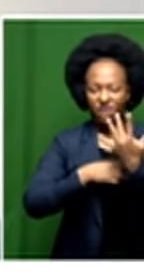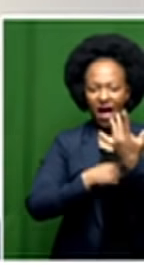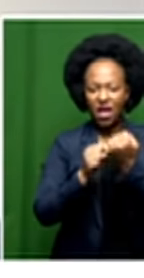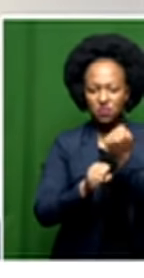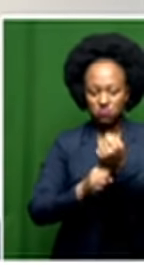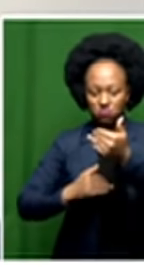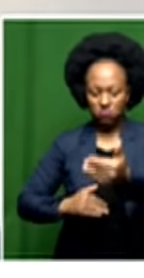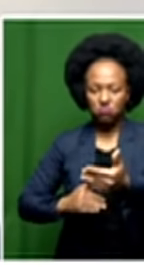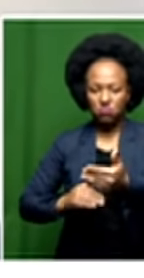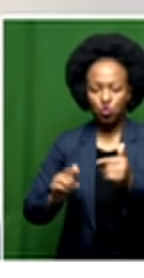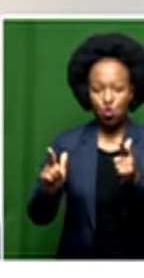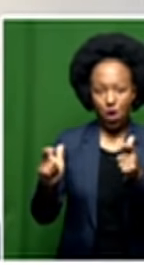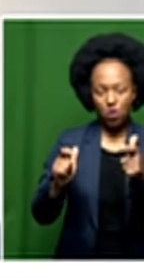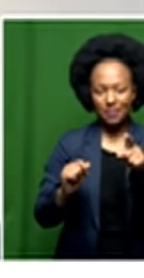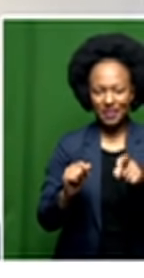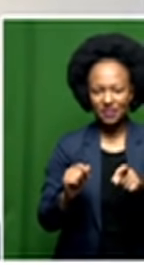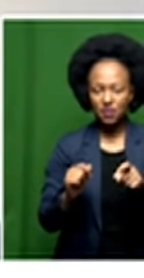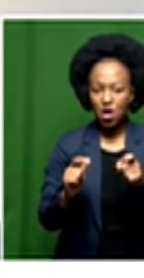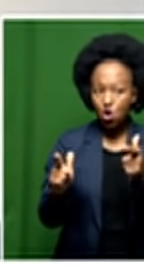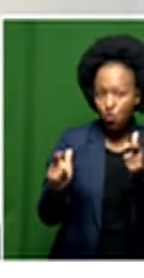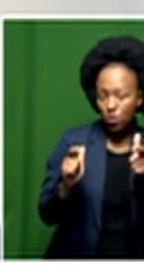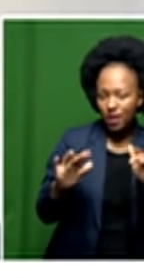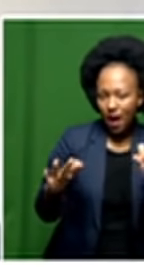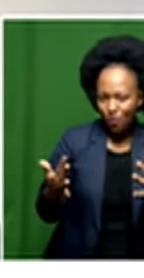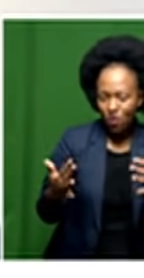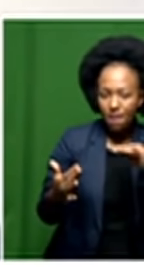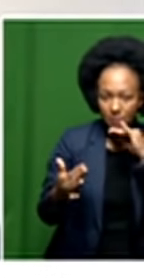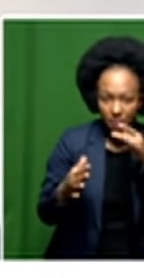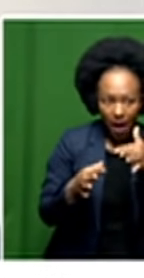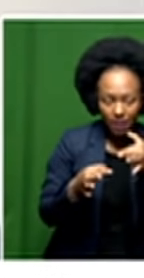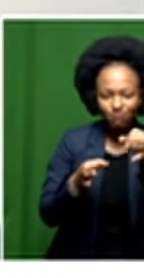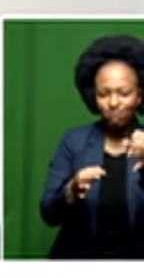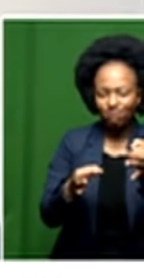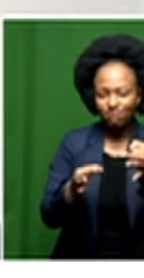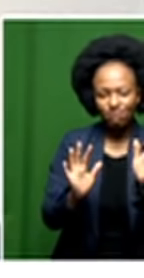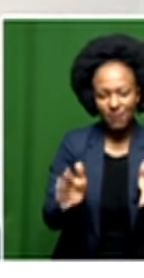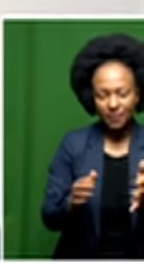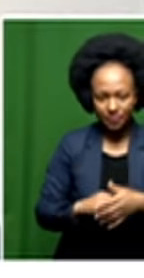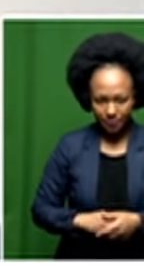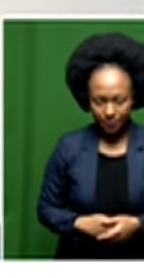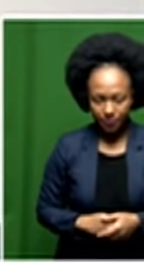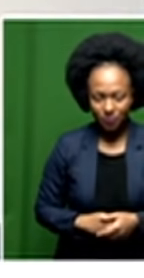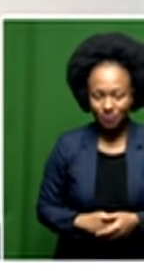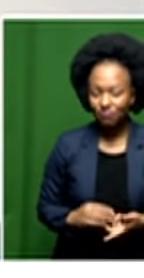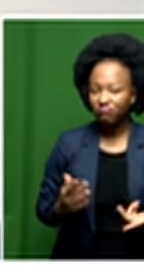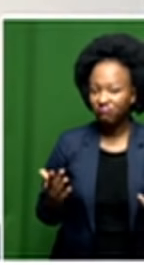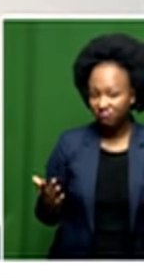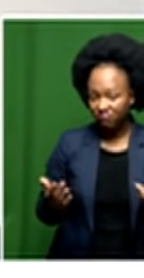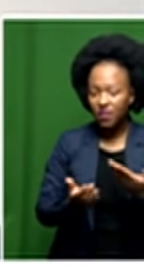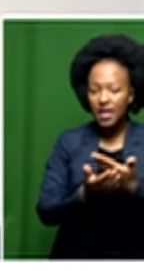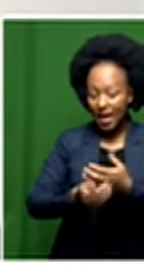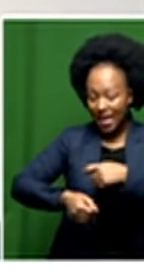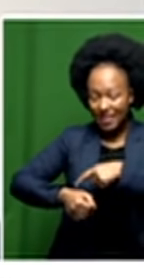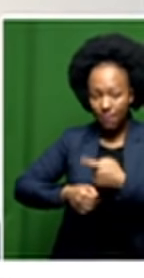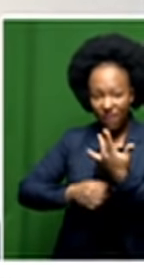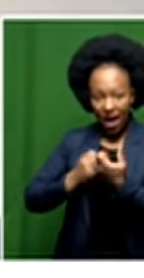the IEC. And the only way to regulate the current term is by extending it. And it can extend the current